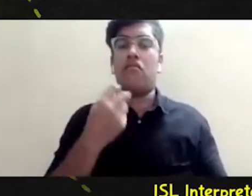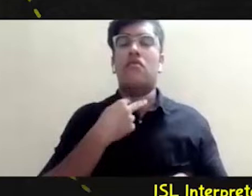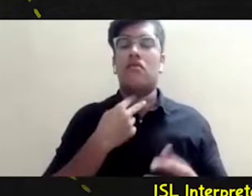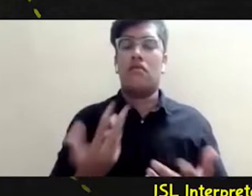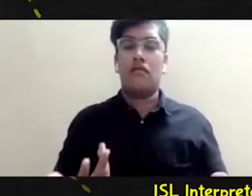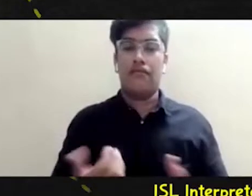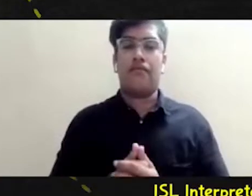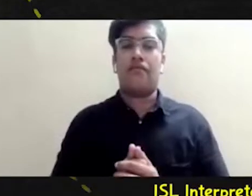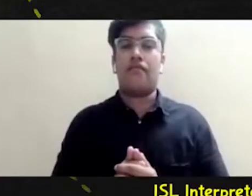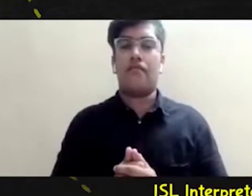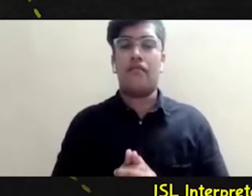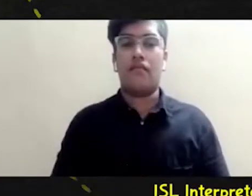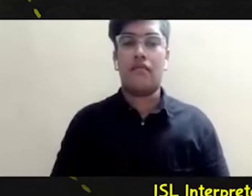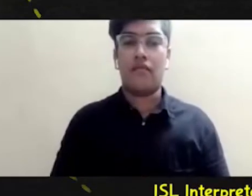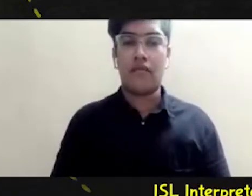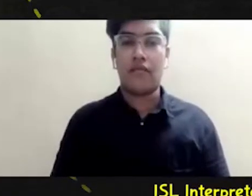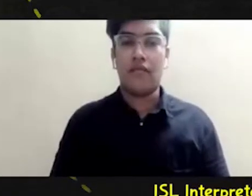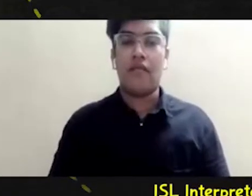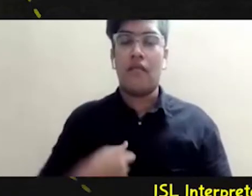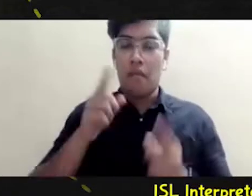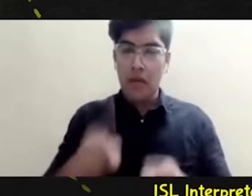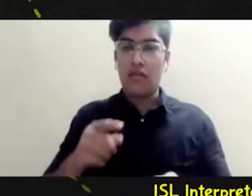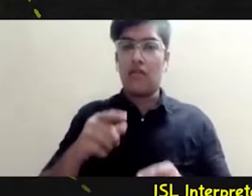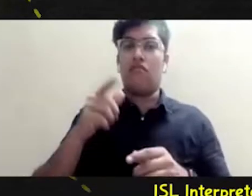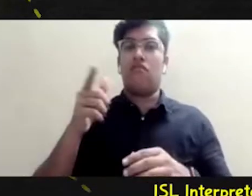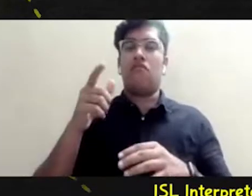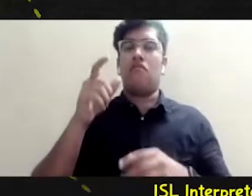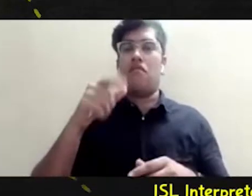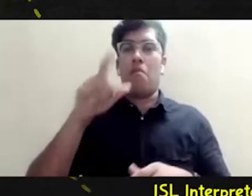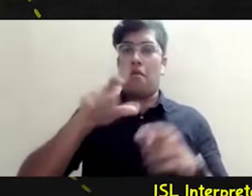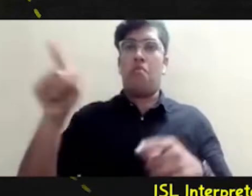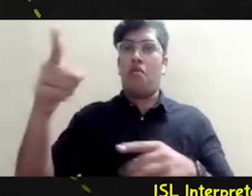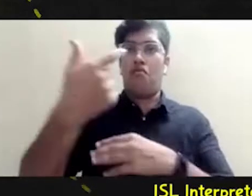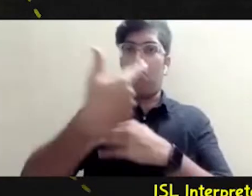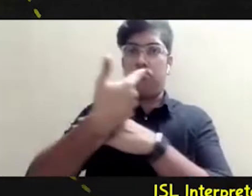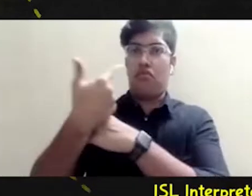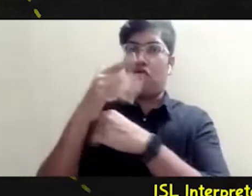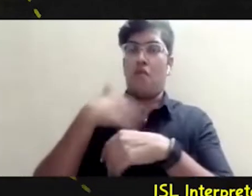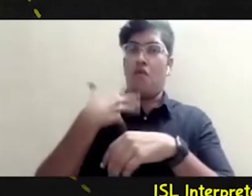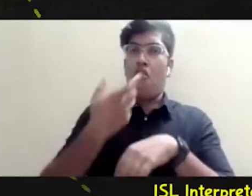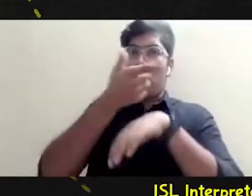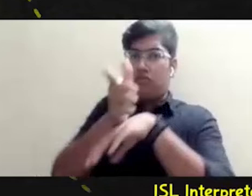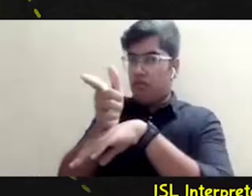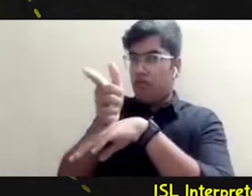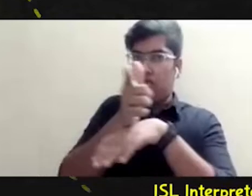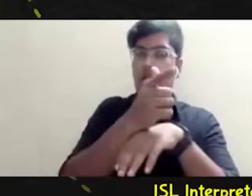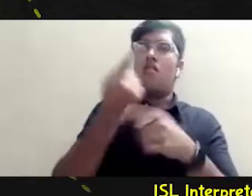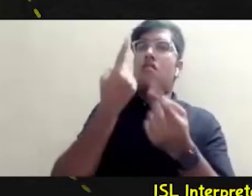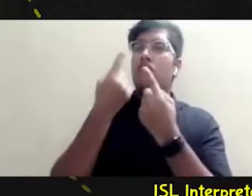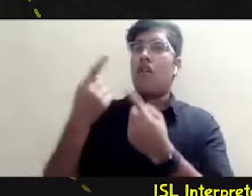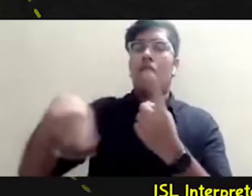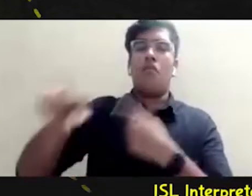that we need to turn the camera on the other side, flip the camera and say that, are you accountable? What kind of